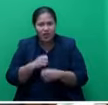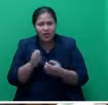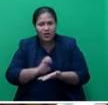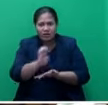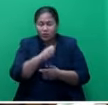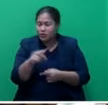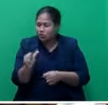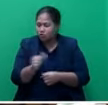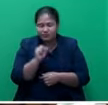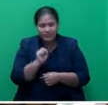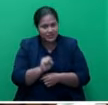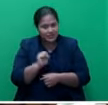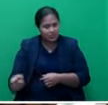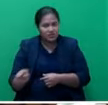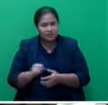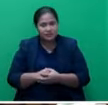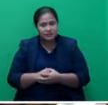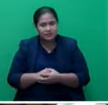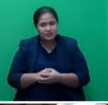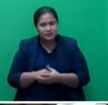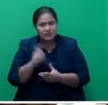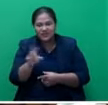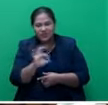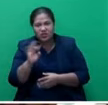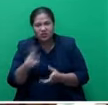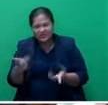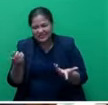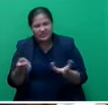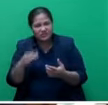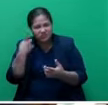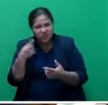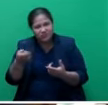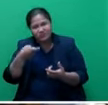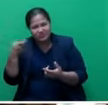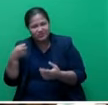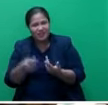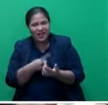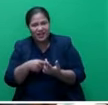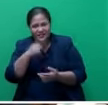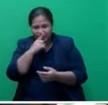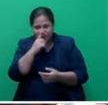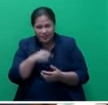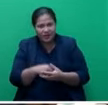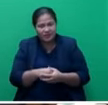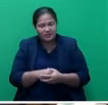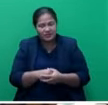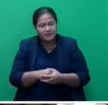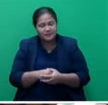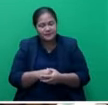serious about that? You want to pull out Afghanistan just as some kind of scapegoat? To say what's happening in Afghanistan, that's why.